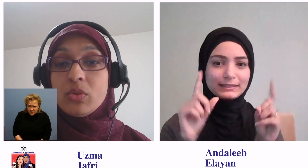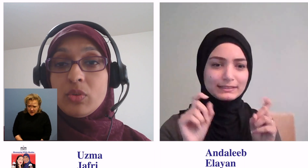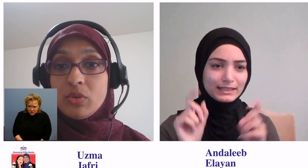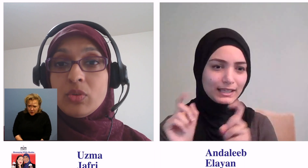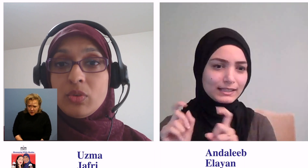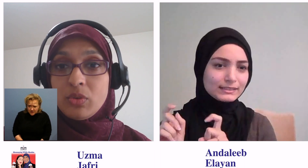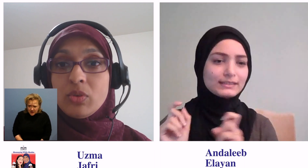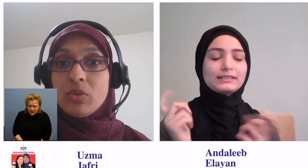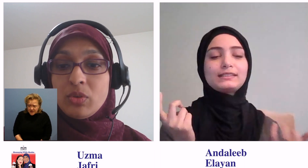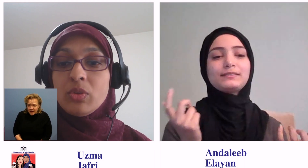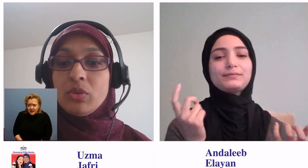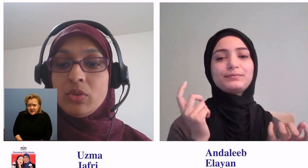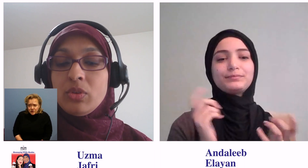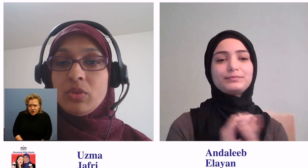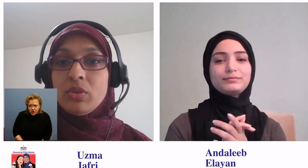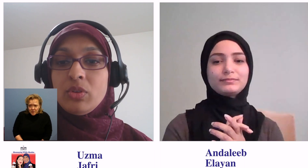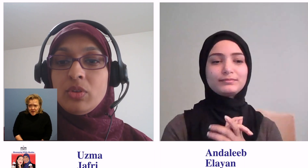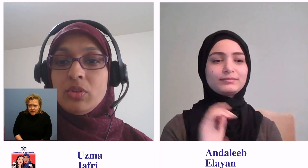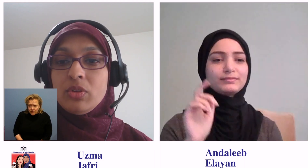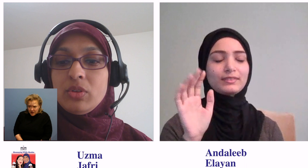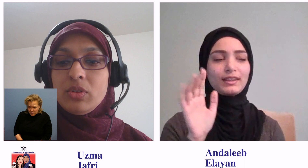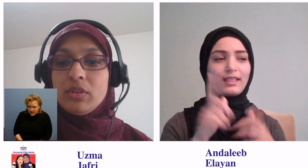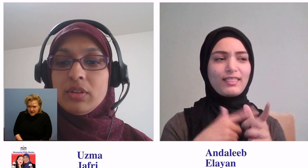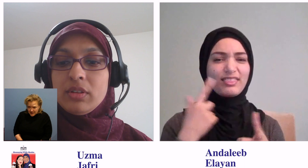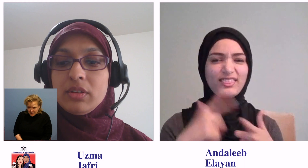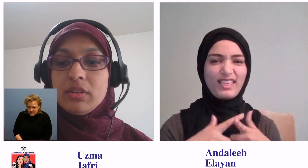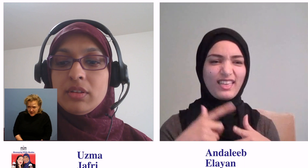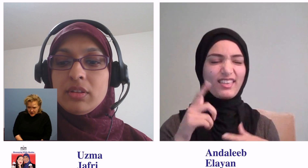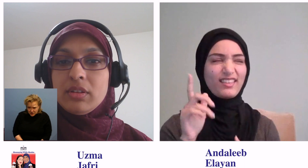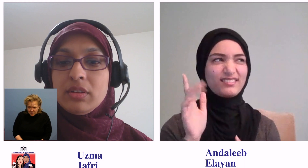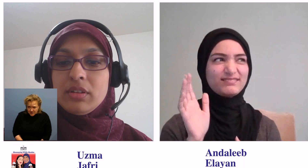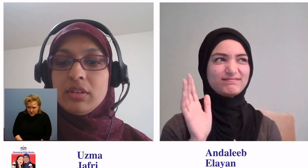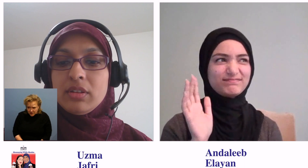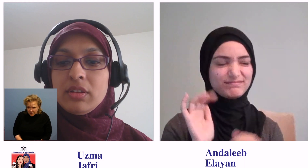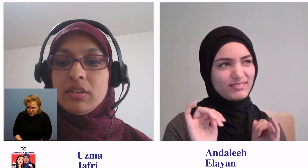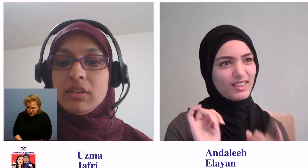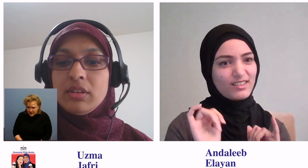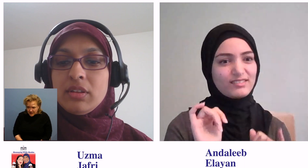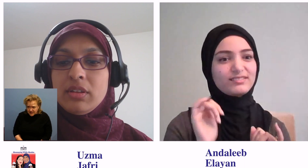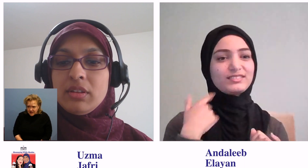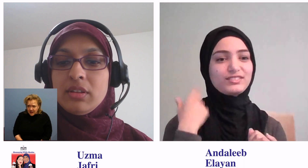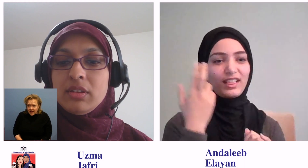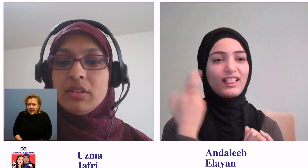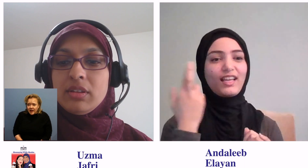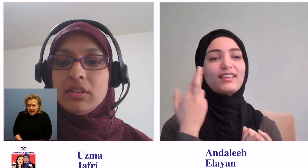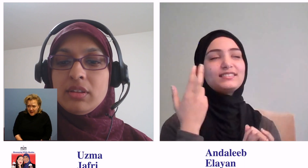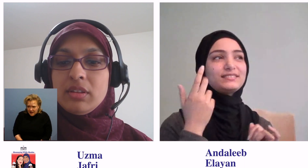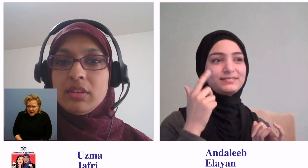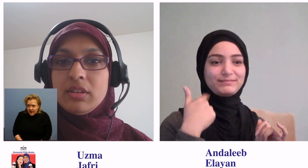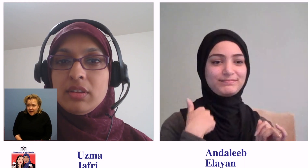age appropriate times. So she took me in for a hearing test, actually multiple hearing tests.